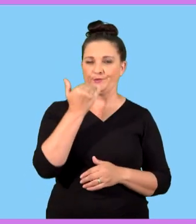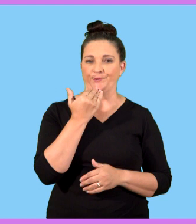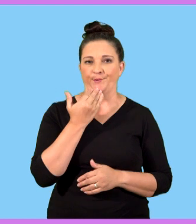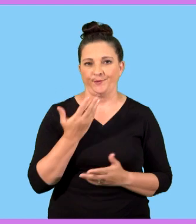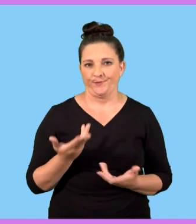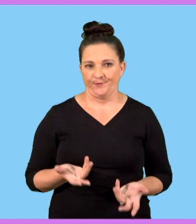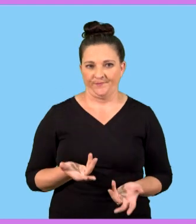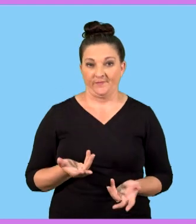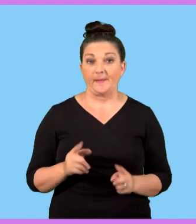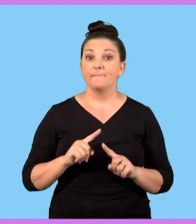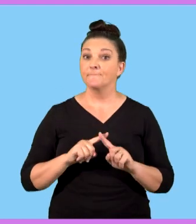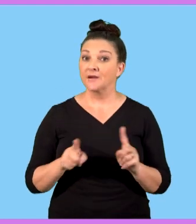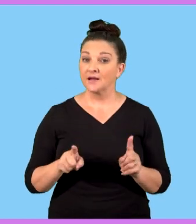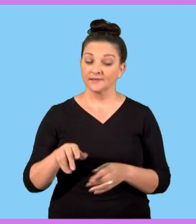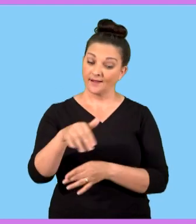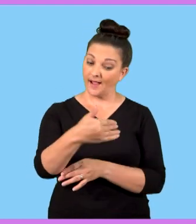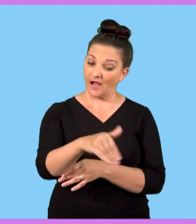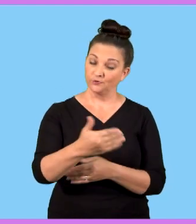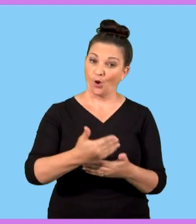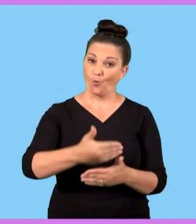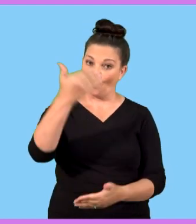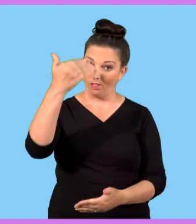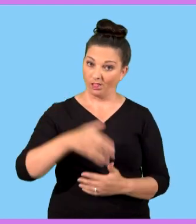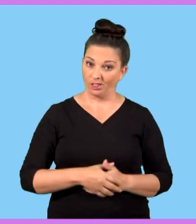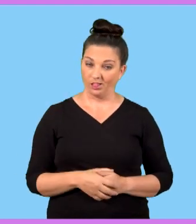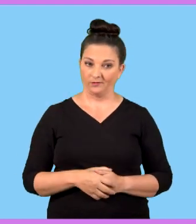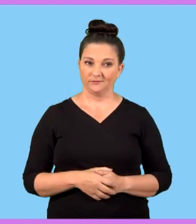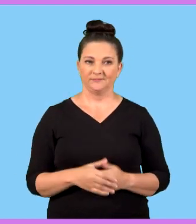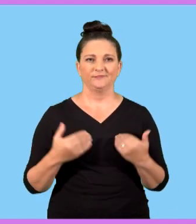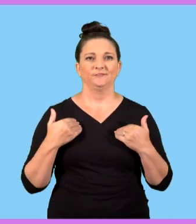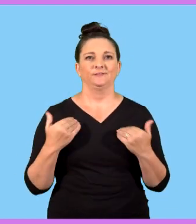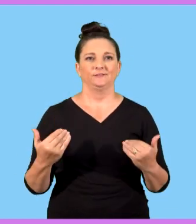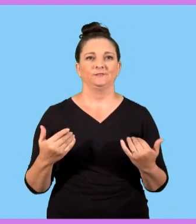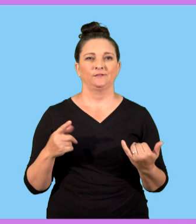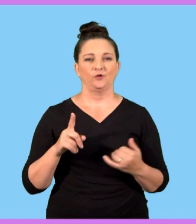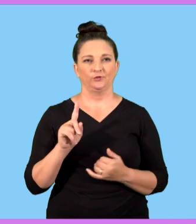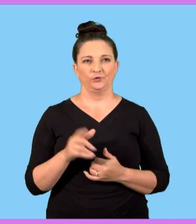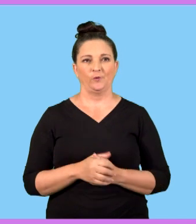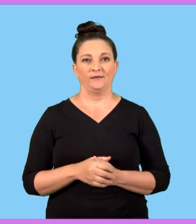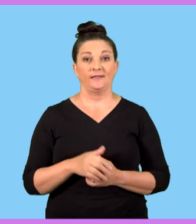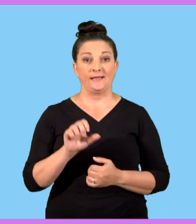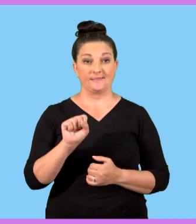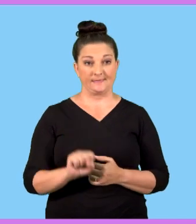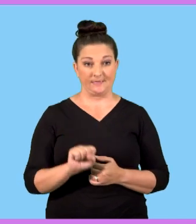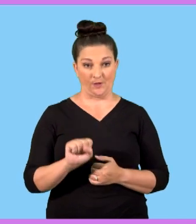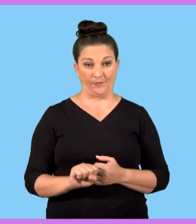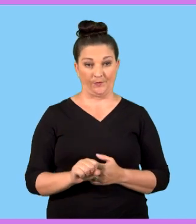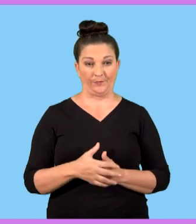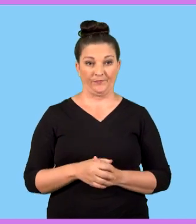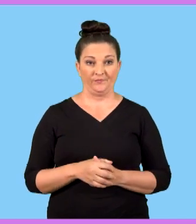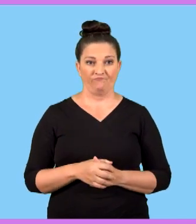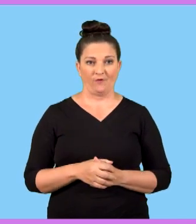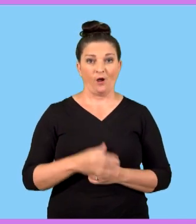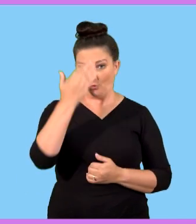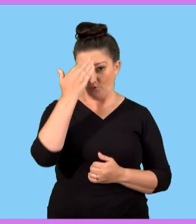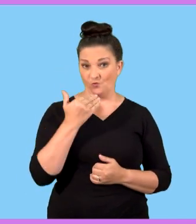have windows. And it must be an exterior hall. Now I'm going to start here. Okay, south.